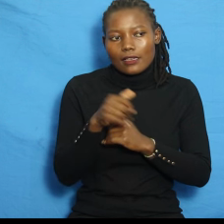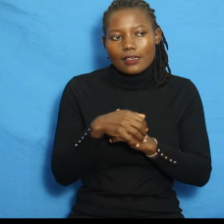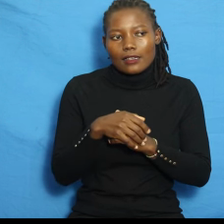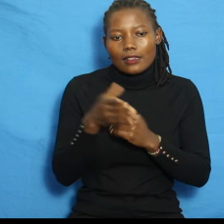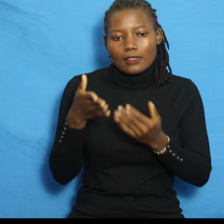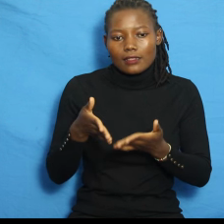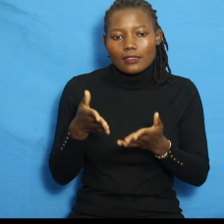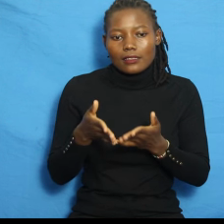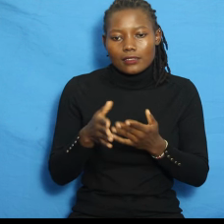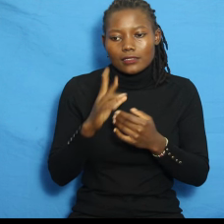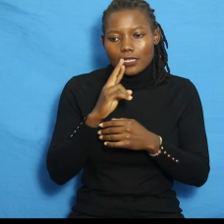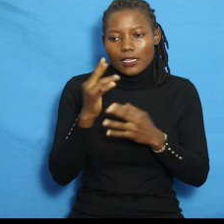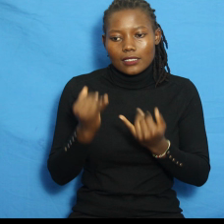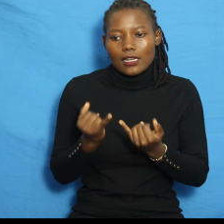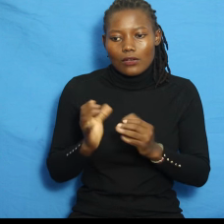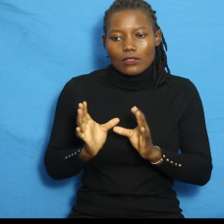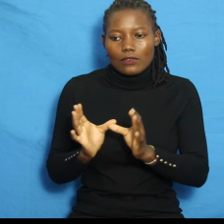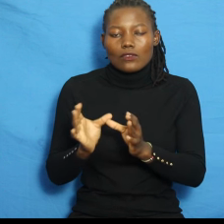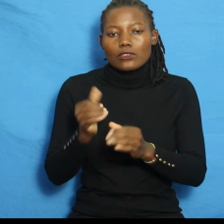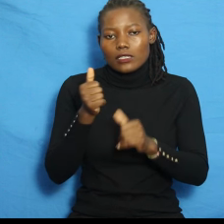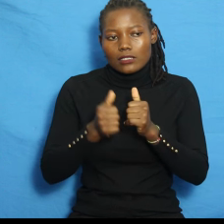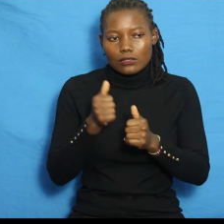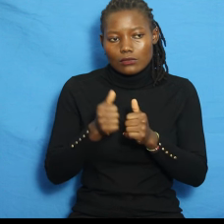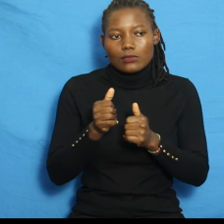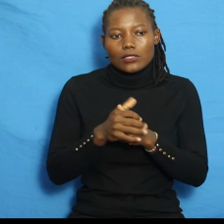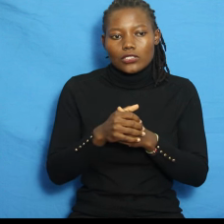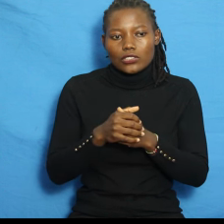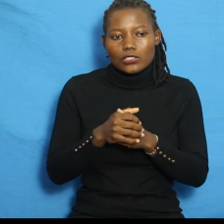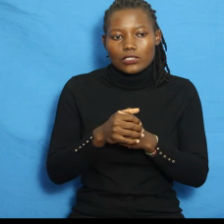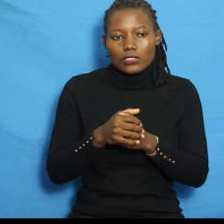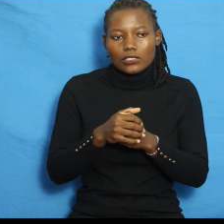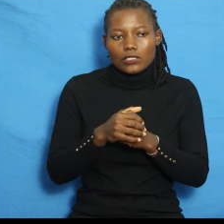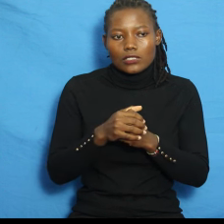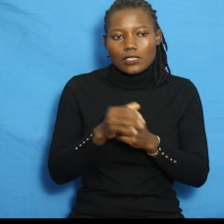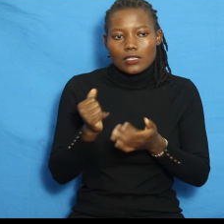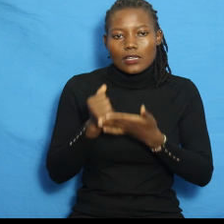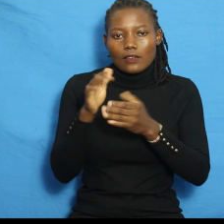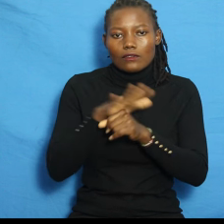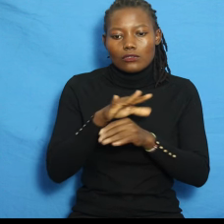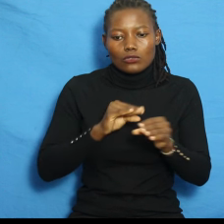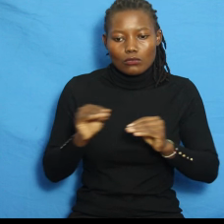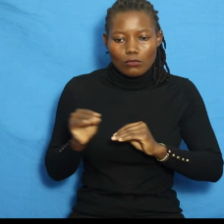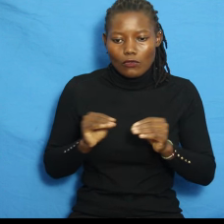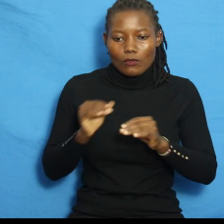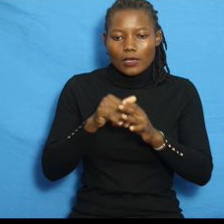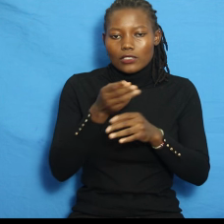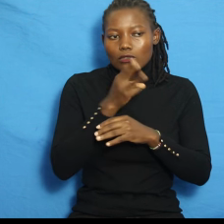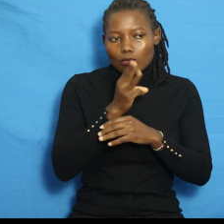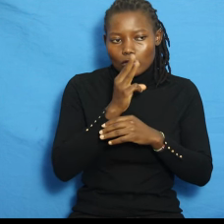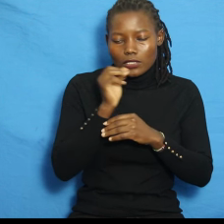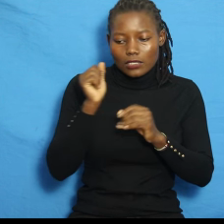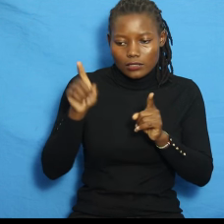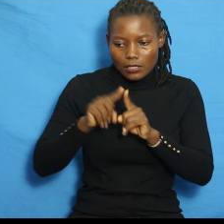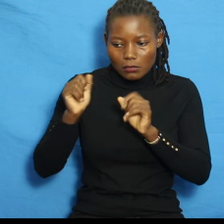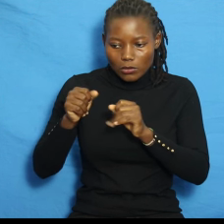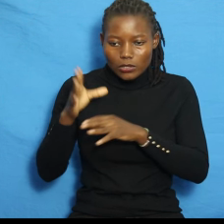So these are now the forces that are explicit to movement in water that you don't probably, you could also